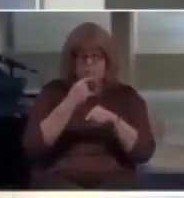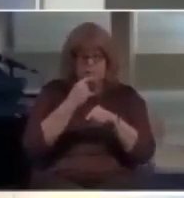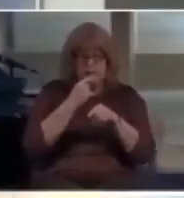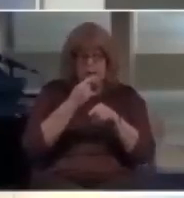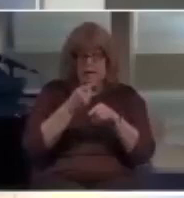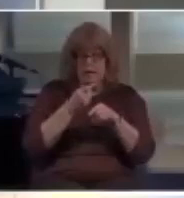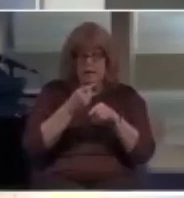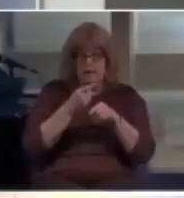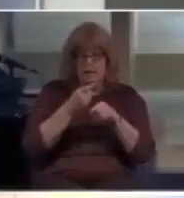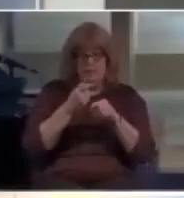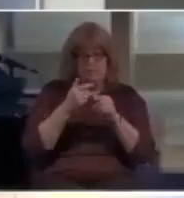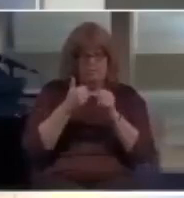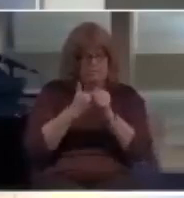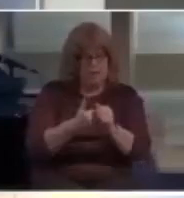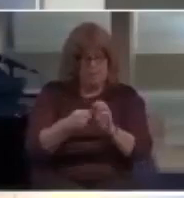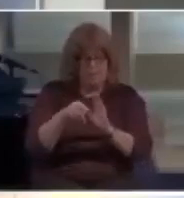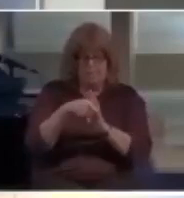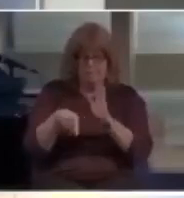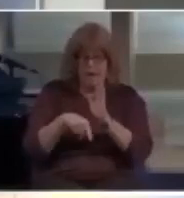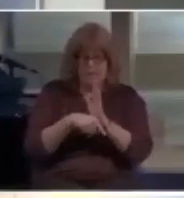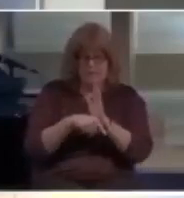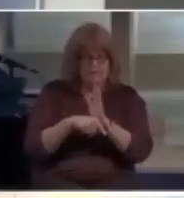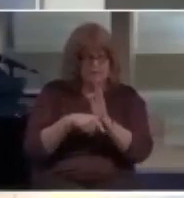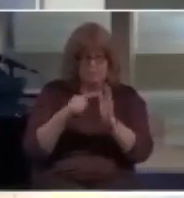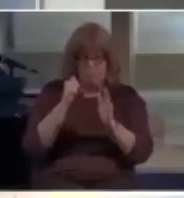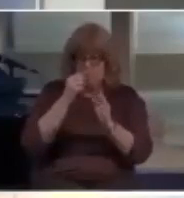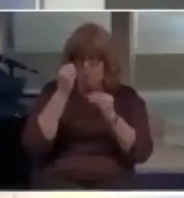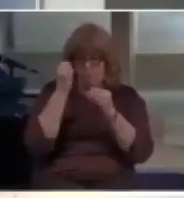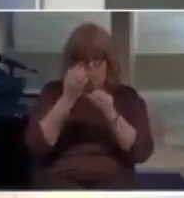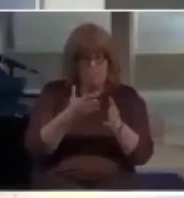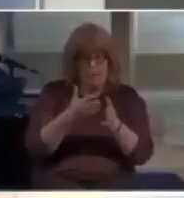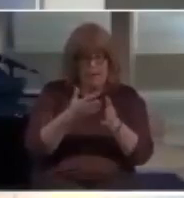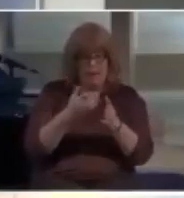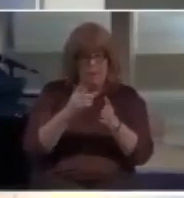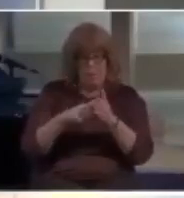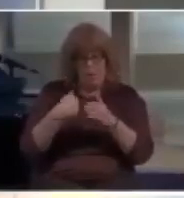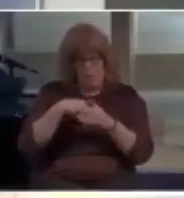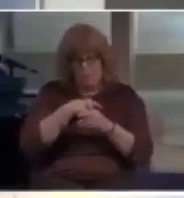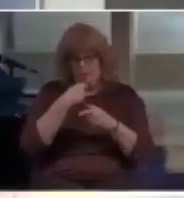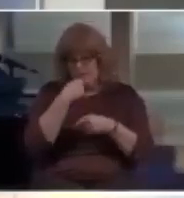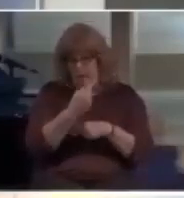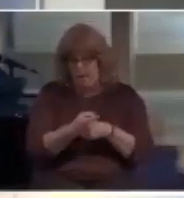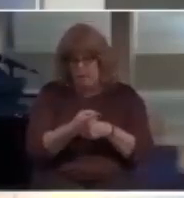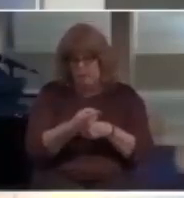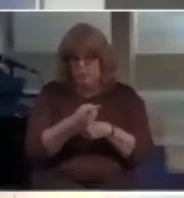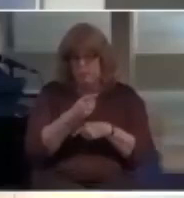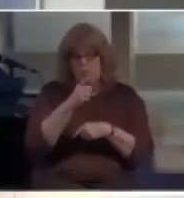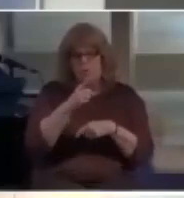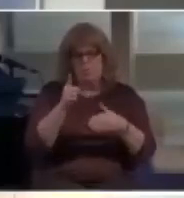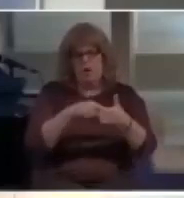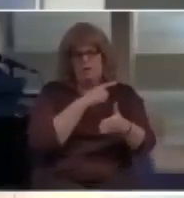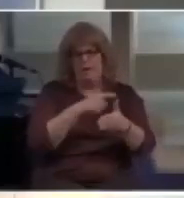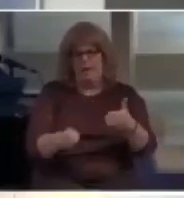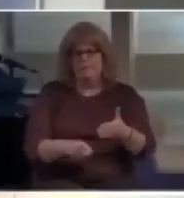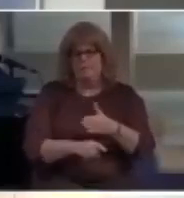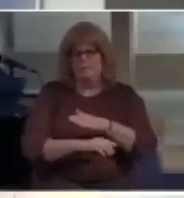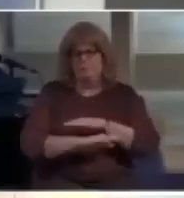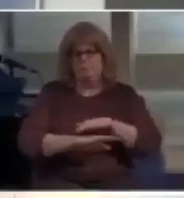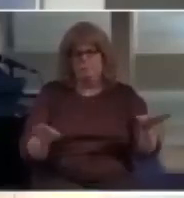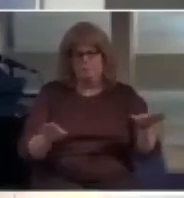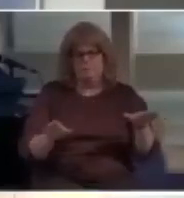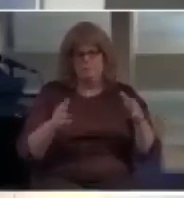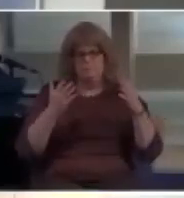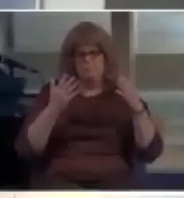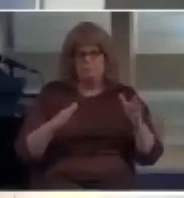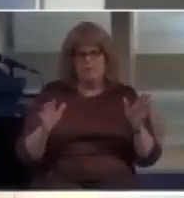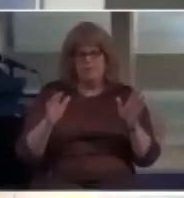state's policies and uphold them as you are instructed to uphold them, you are canceled.